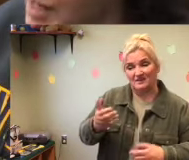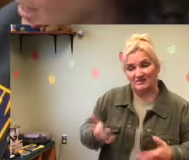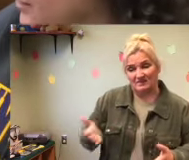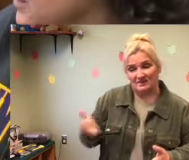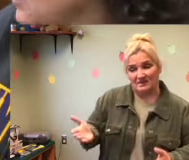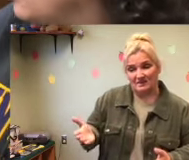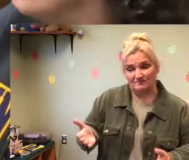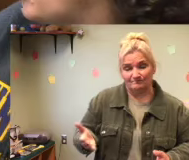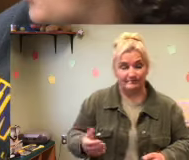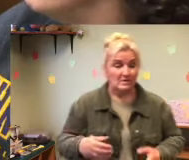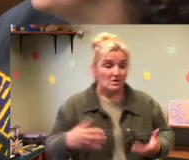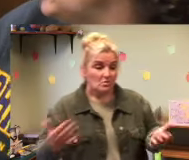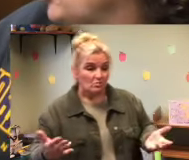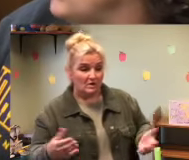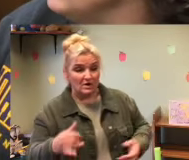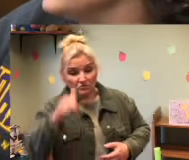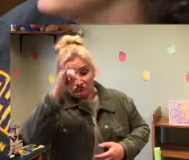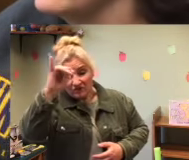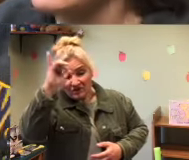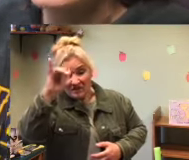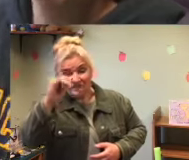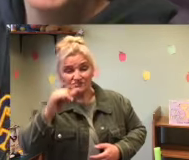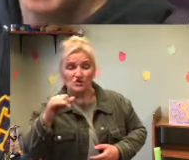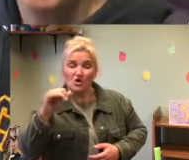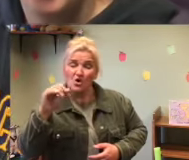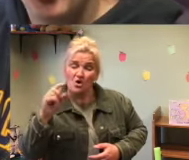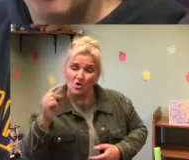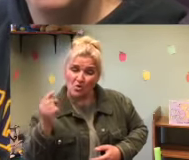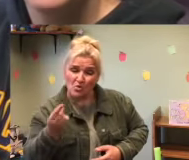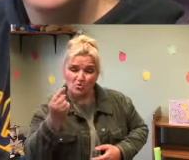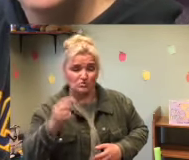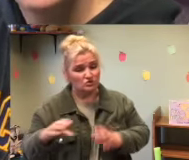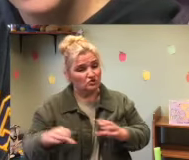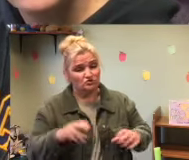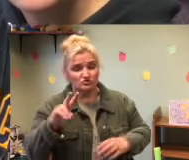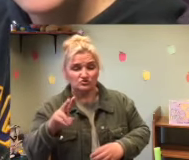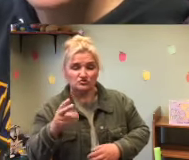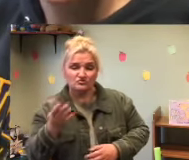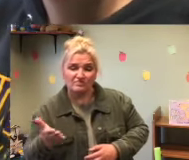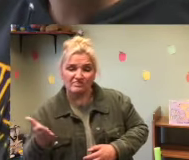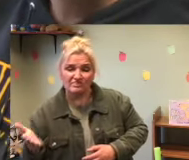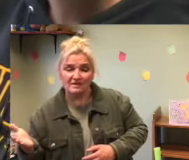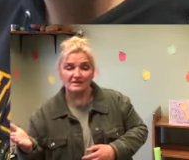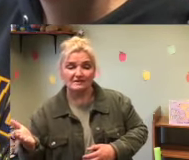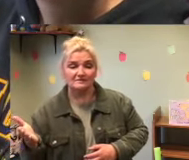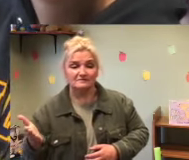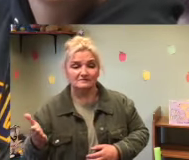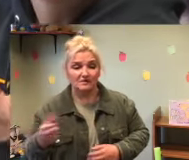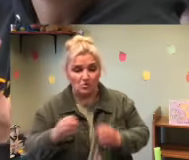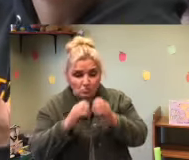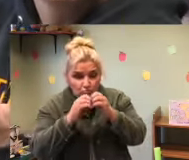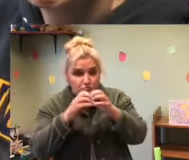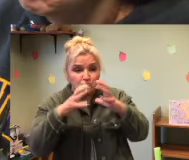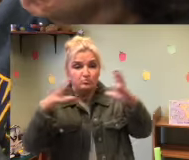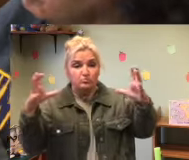two things: pop balloons and poke holes in kites. Who